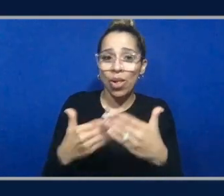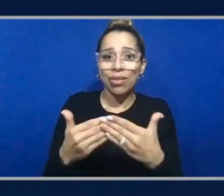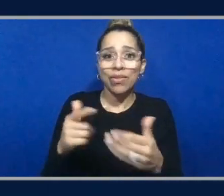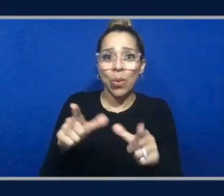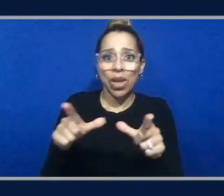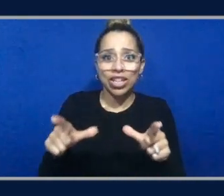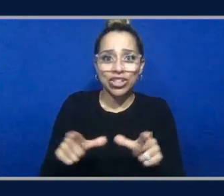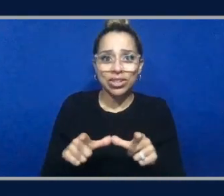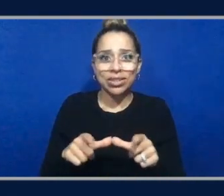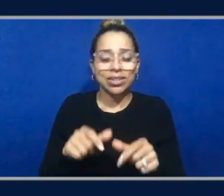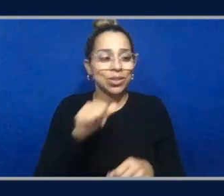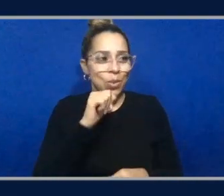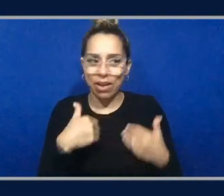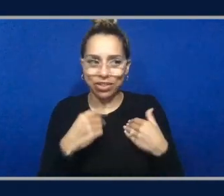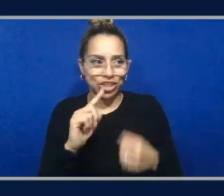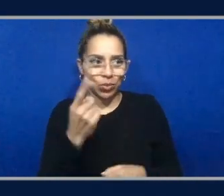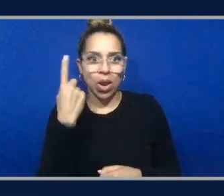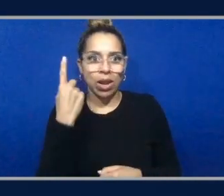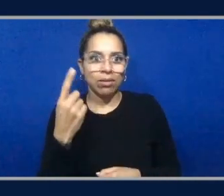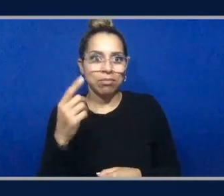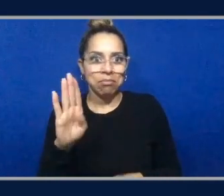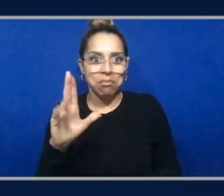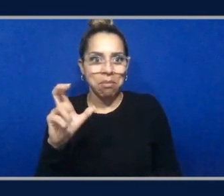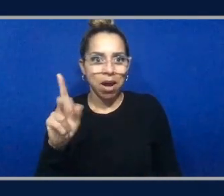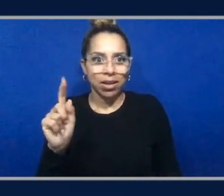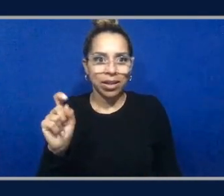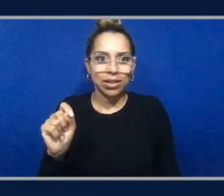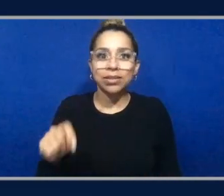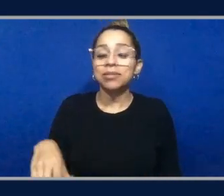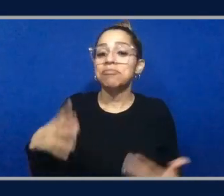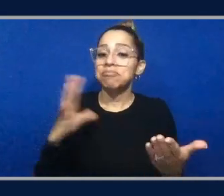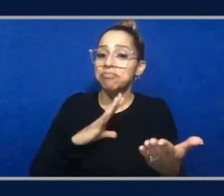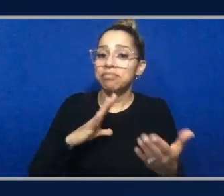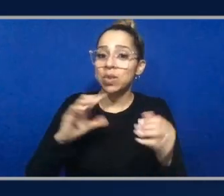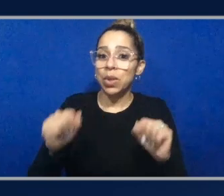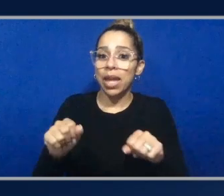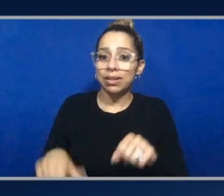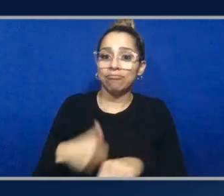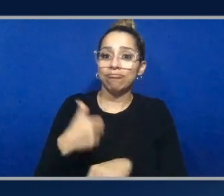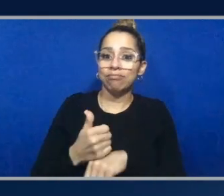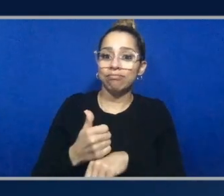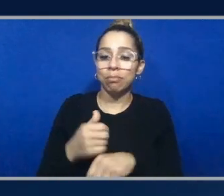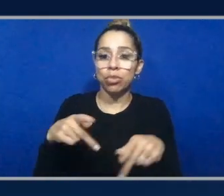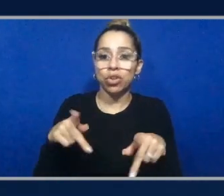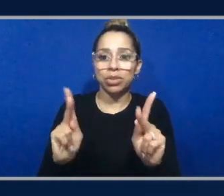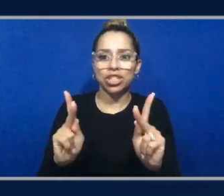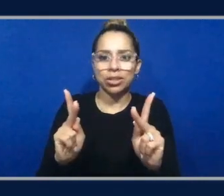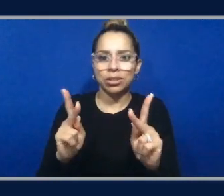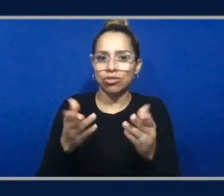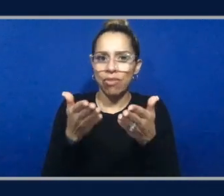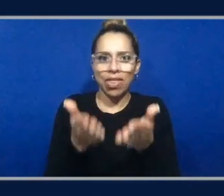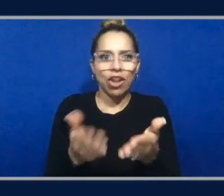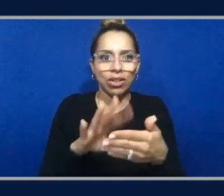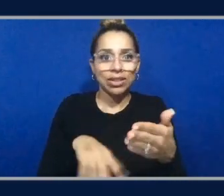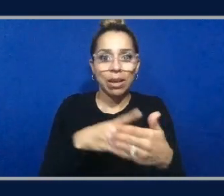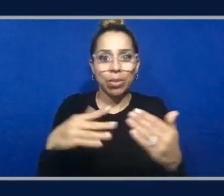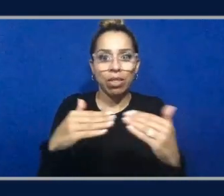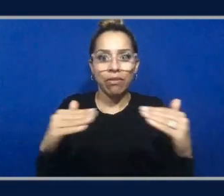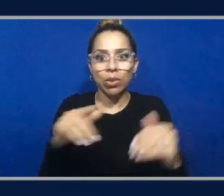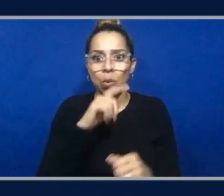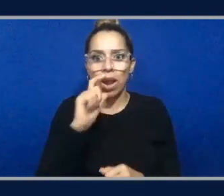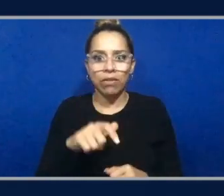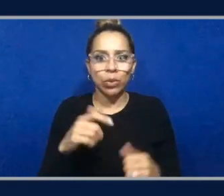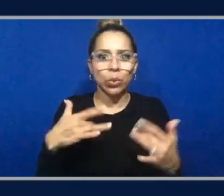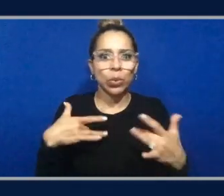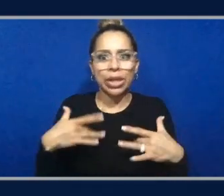one is that we let you configure permissions directly at a table level. Okay. So you don't need to worry about how that is stored within your storage, mm-hmm. but you could